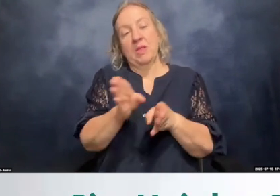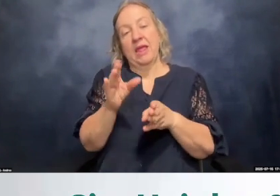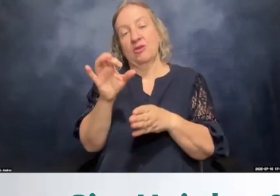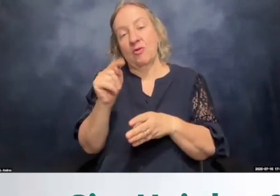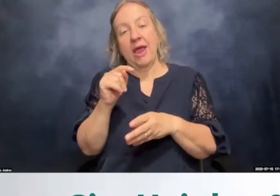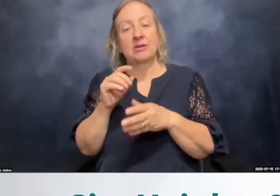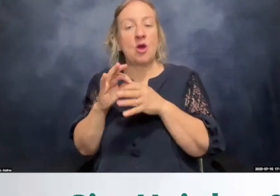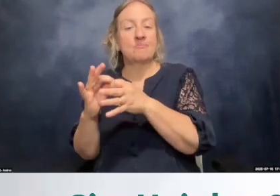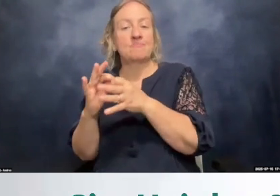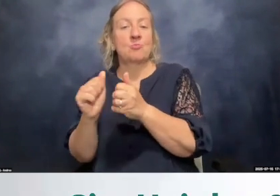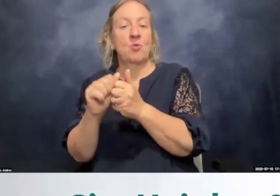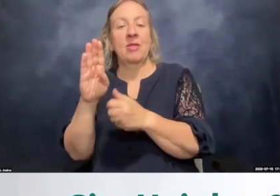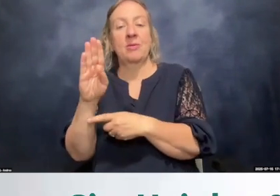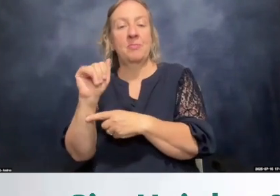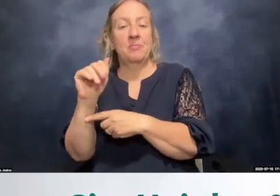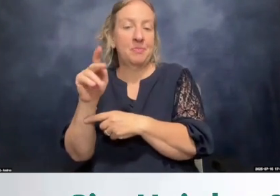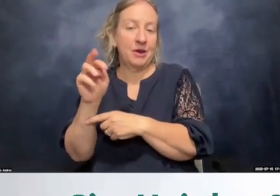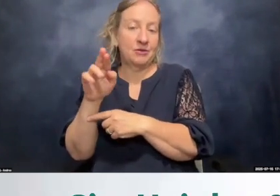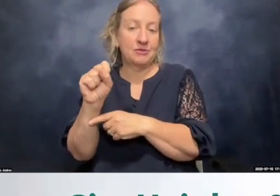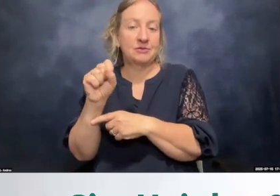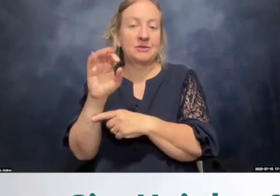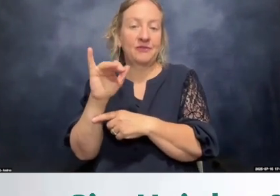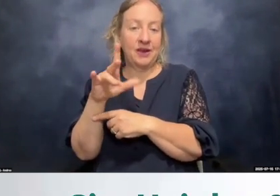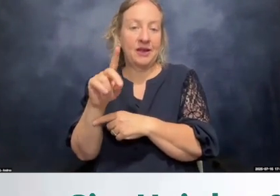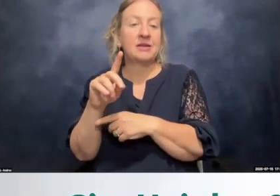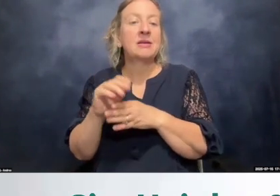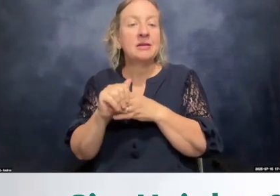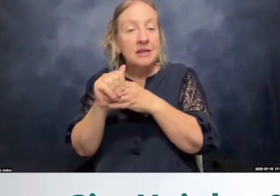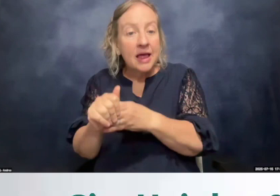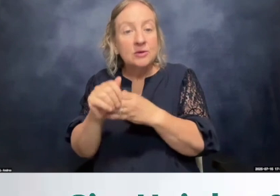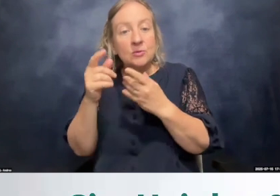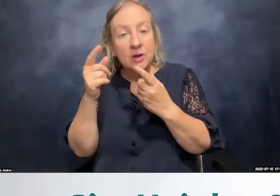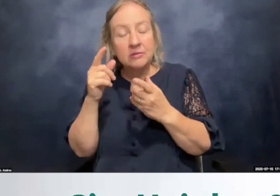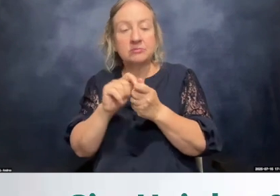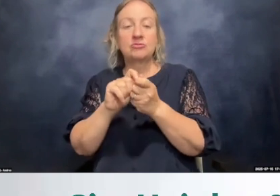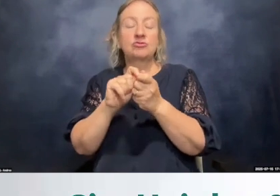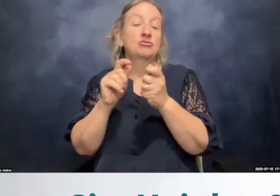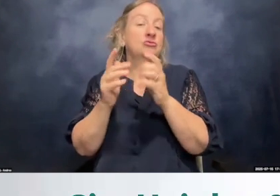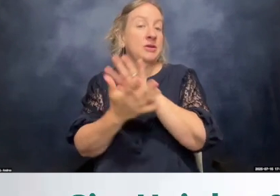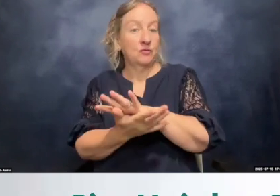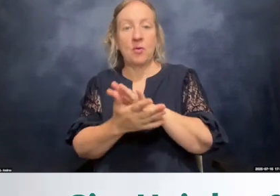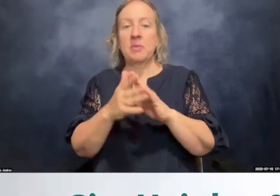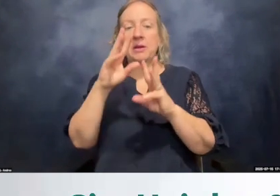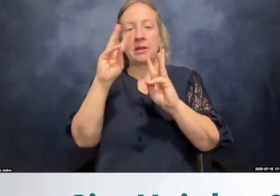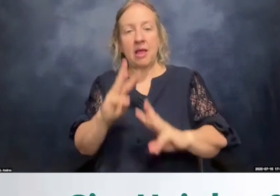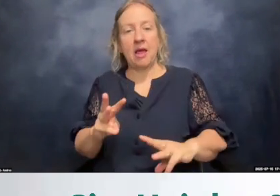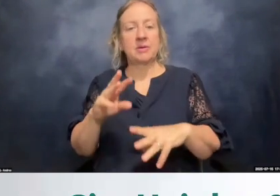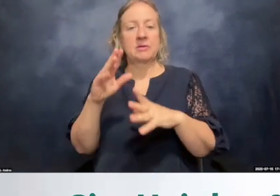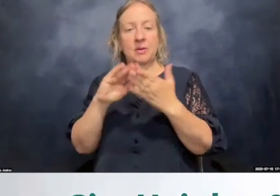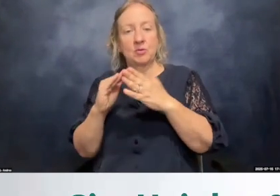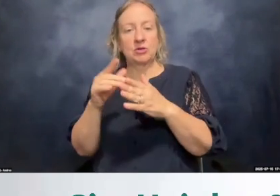Bakersfield, which led to a successful Transformative Climate Communities grant. We also saw thoughtful community